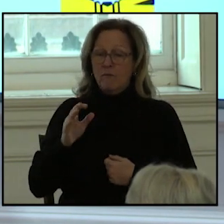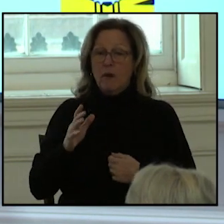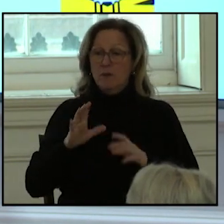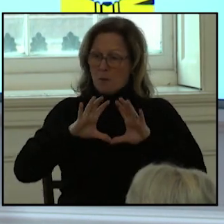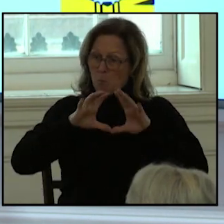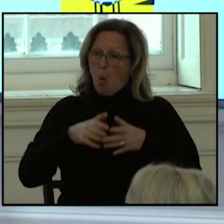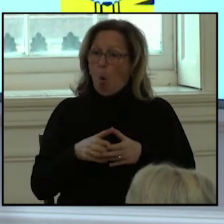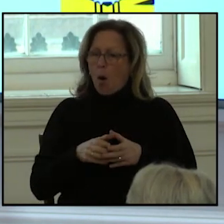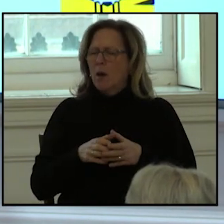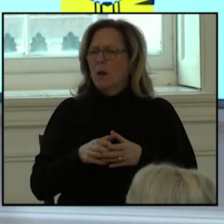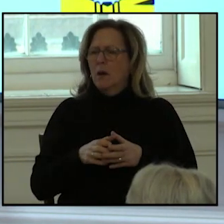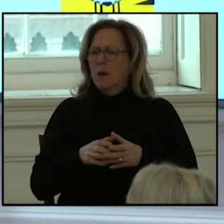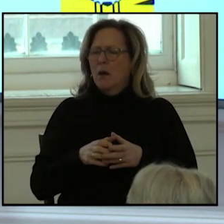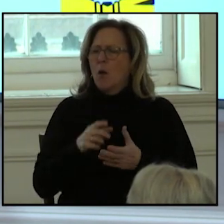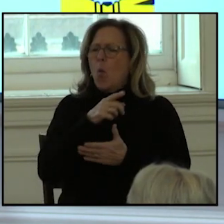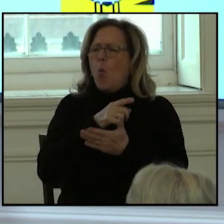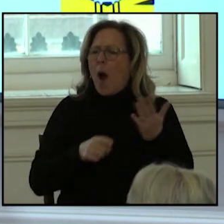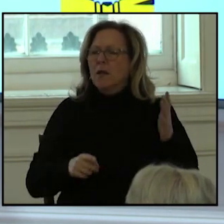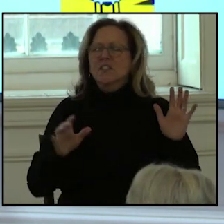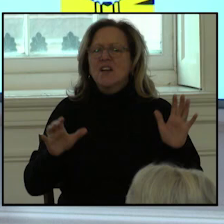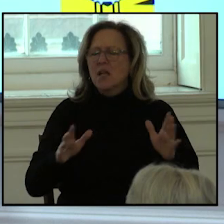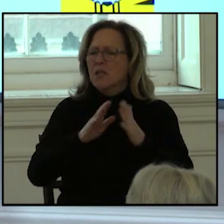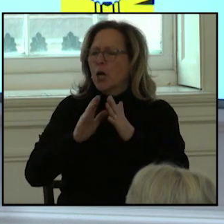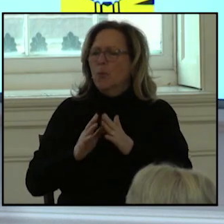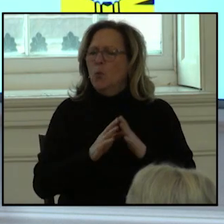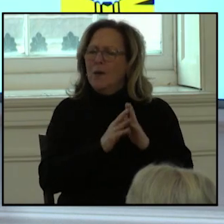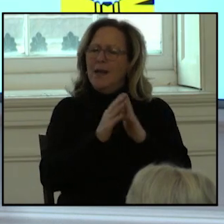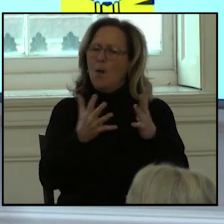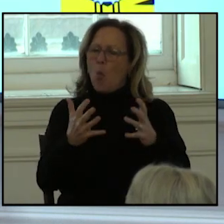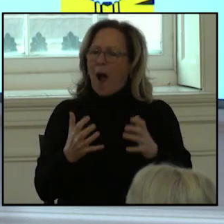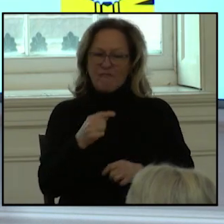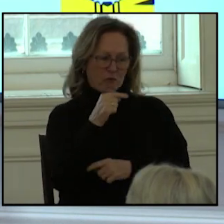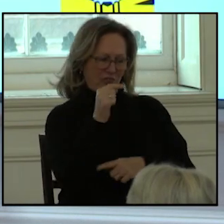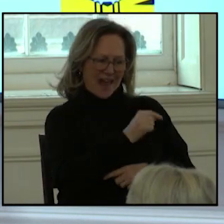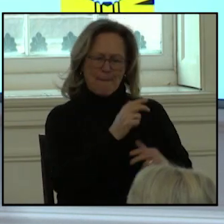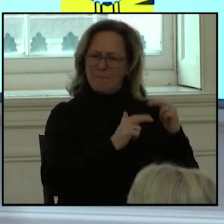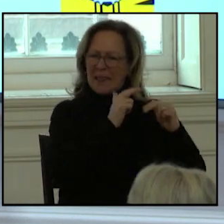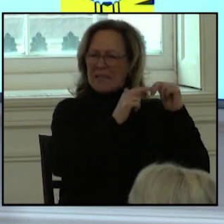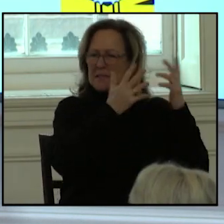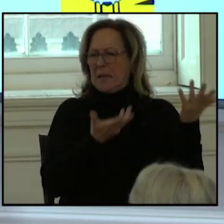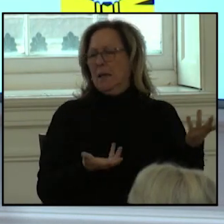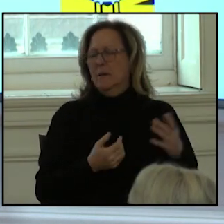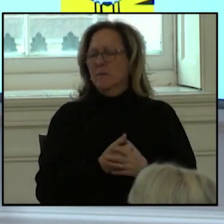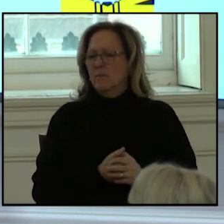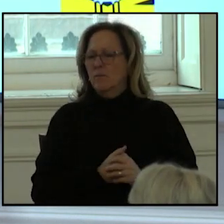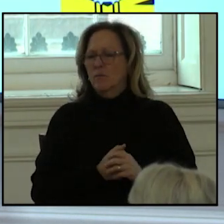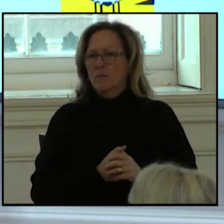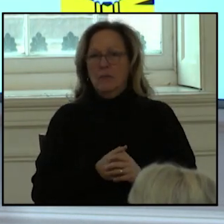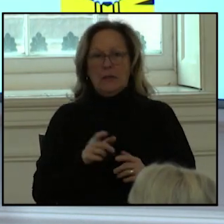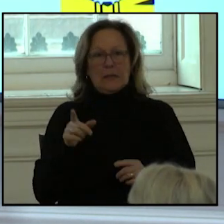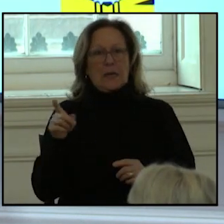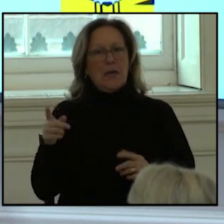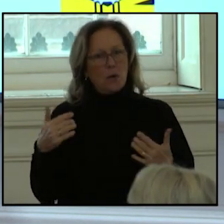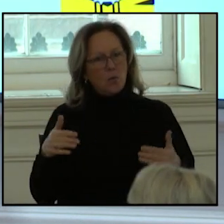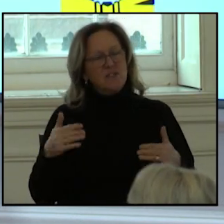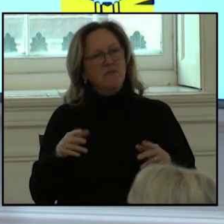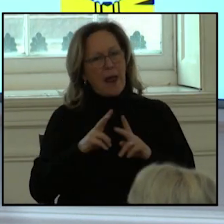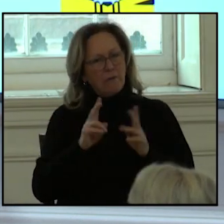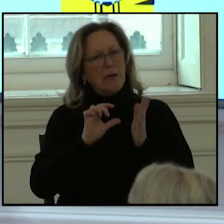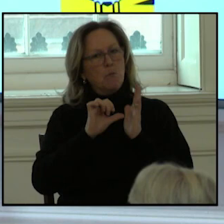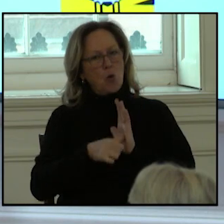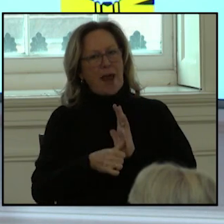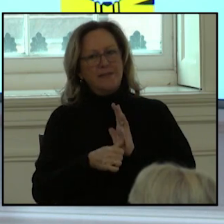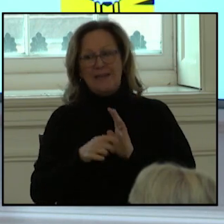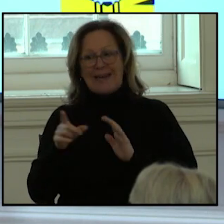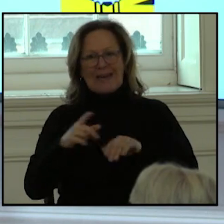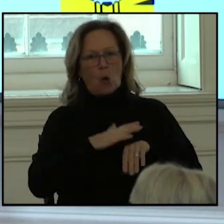community what the community wanted in that building. So he was very impressed. He